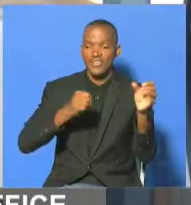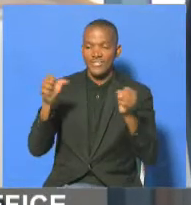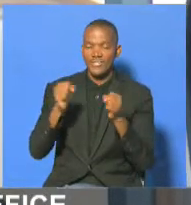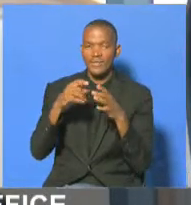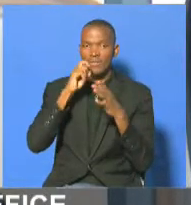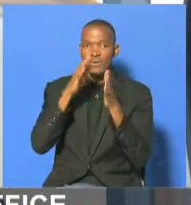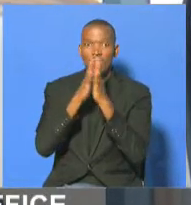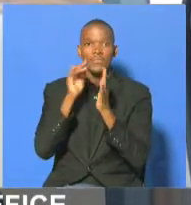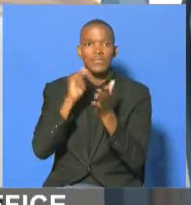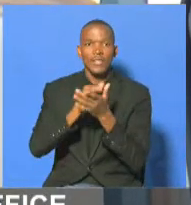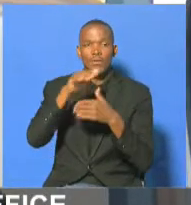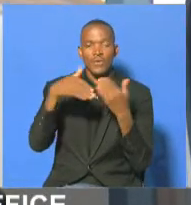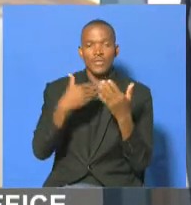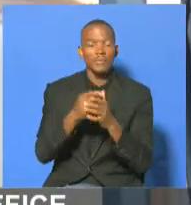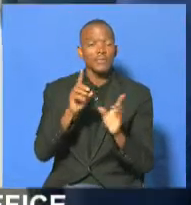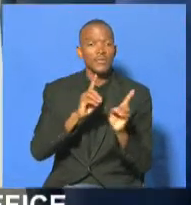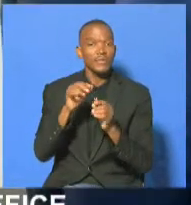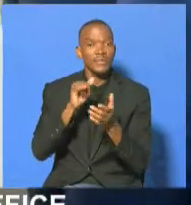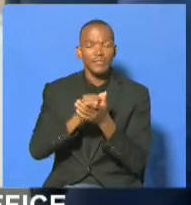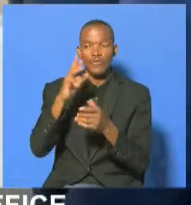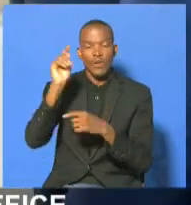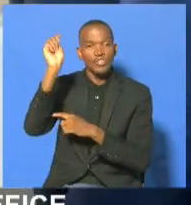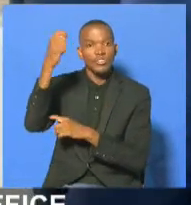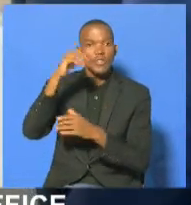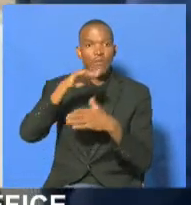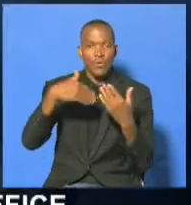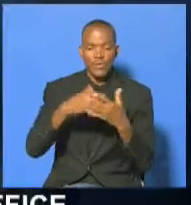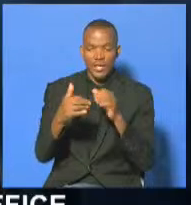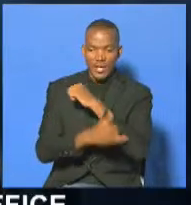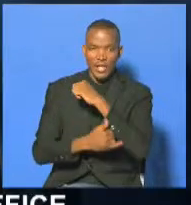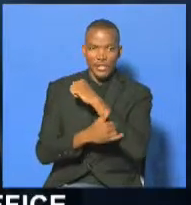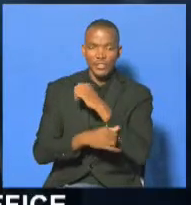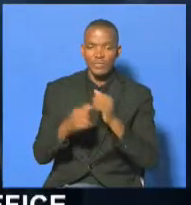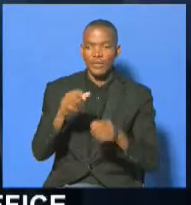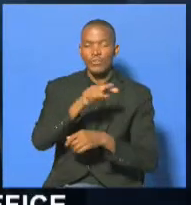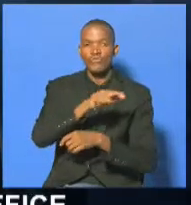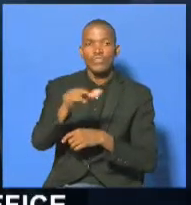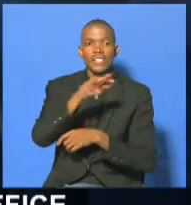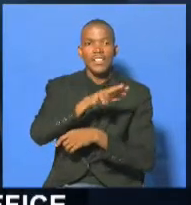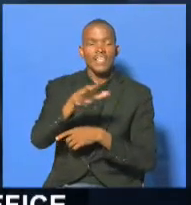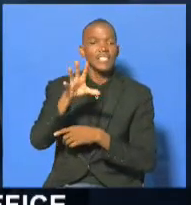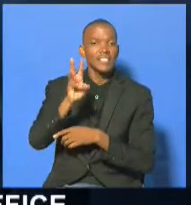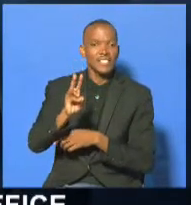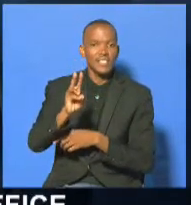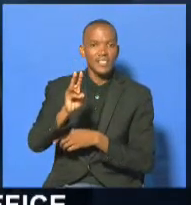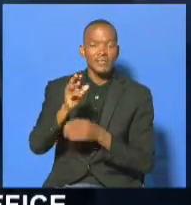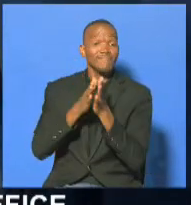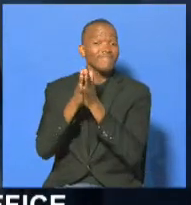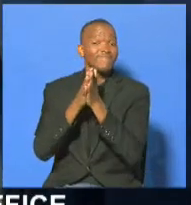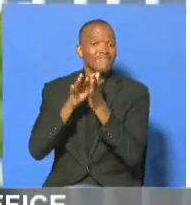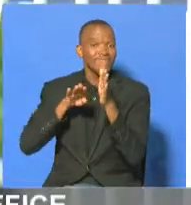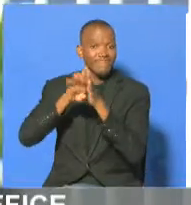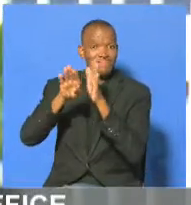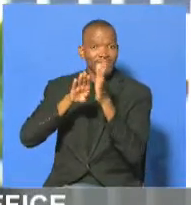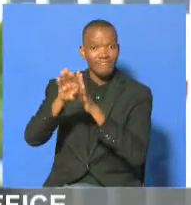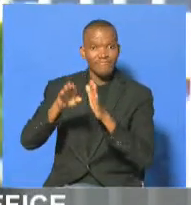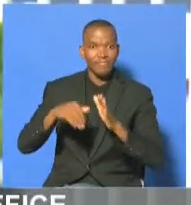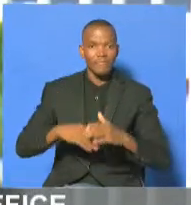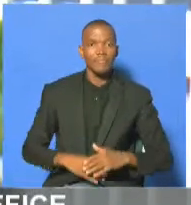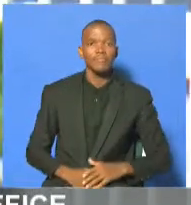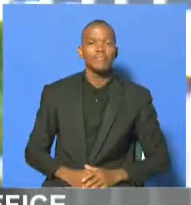contribution in driving initiatives so as to achieve the country's 2036 aspirations.